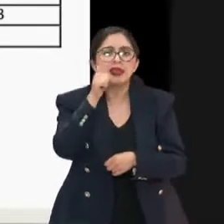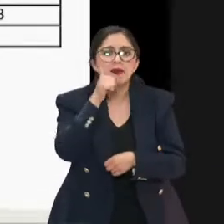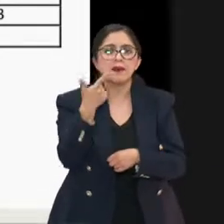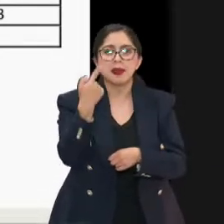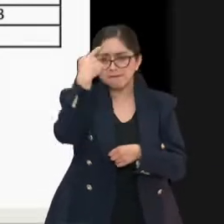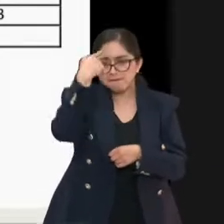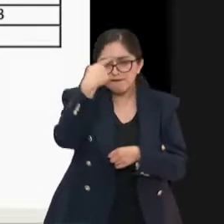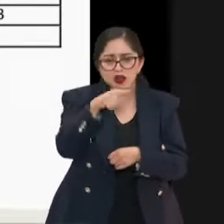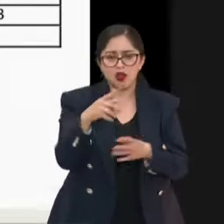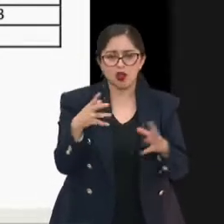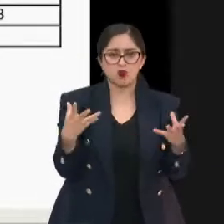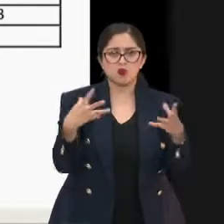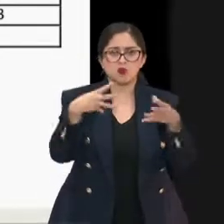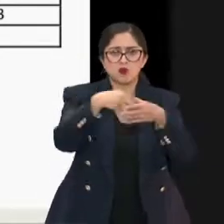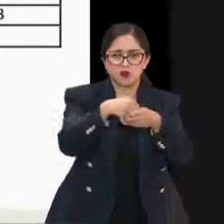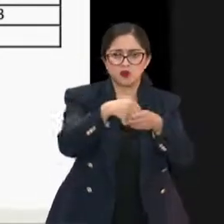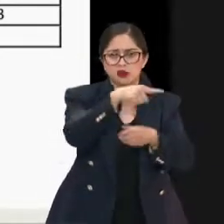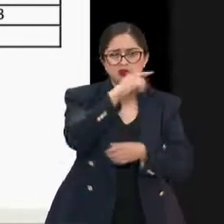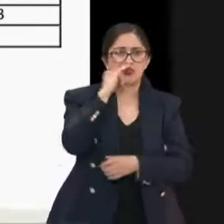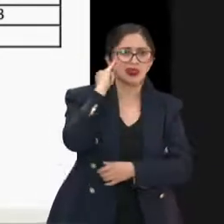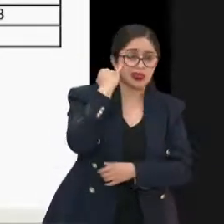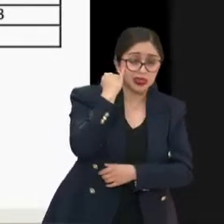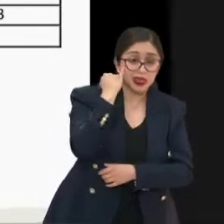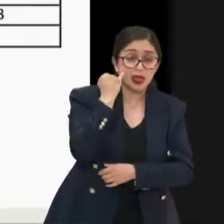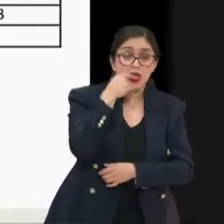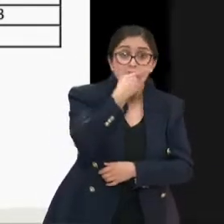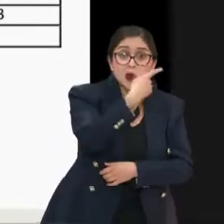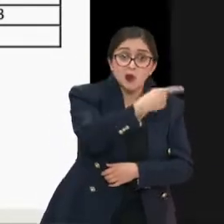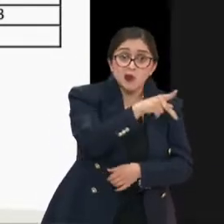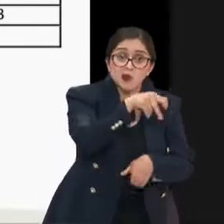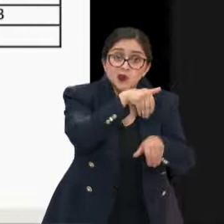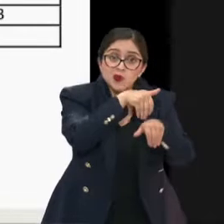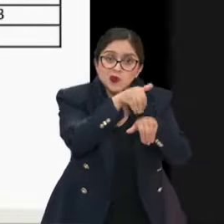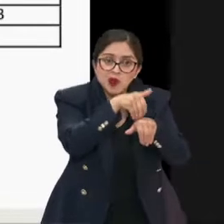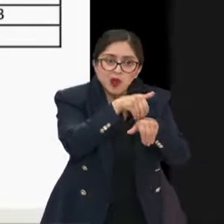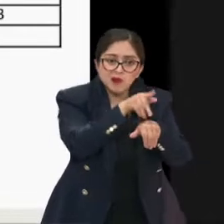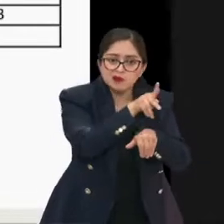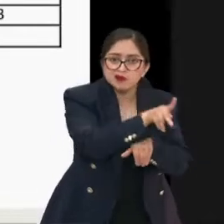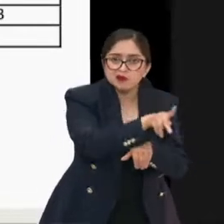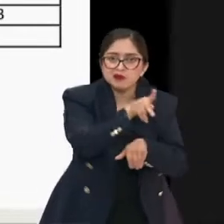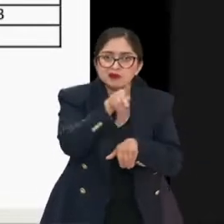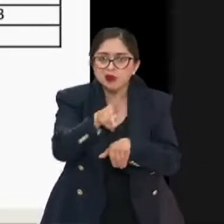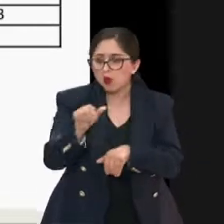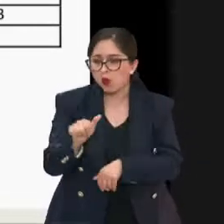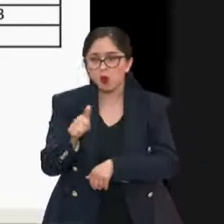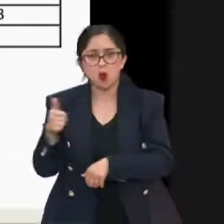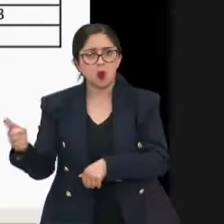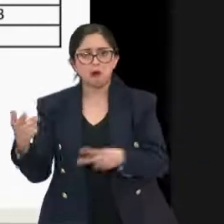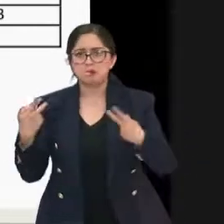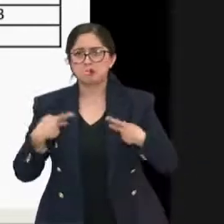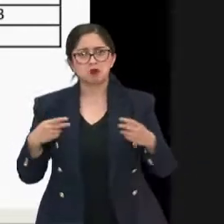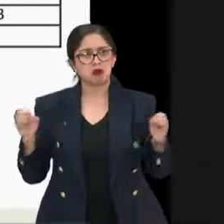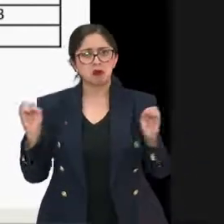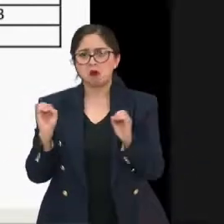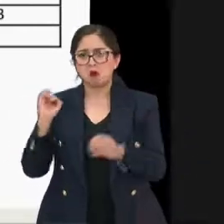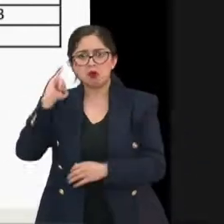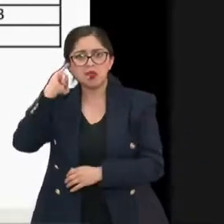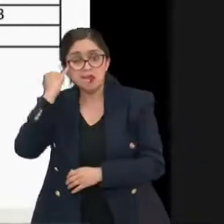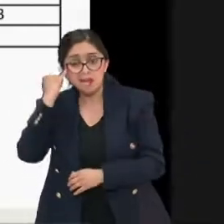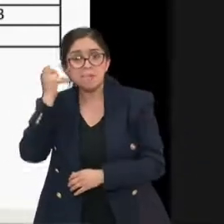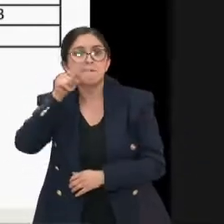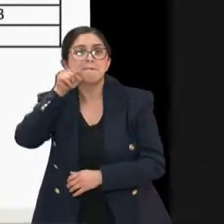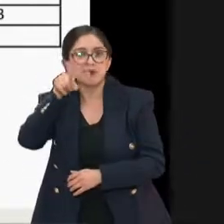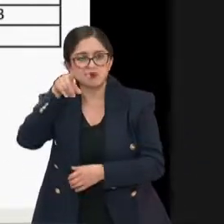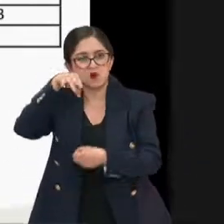Más because of indigenous inclusion. And these same numbers are being repeated in the non-indigenous that